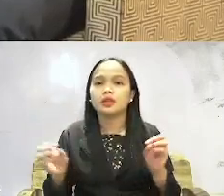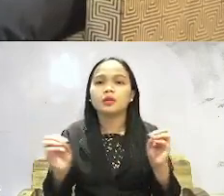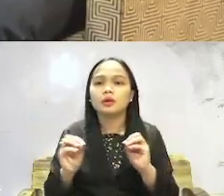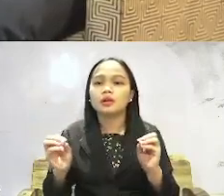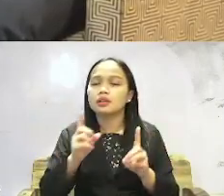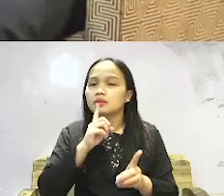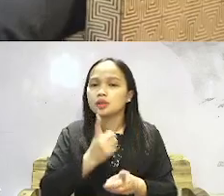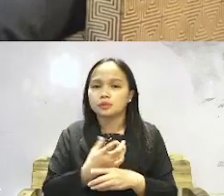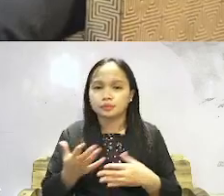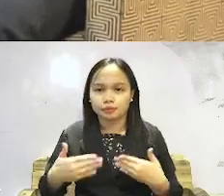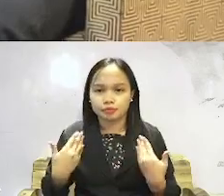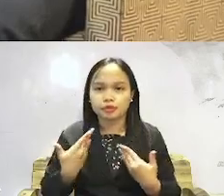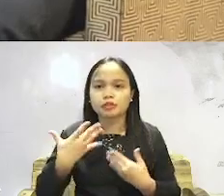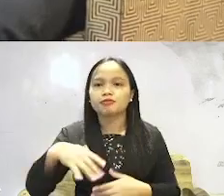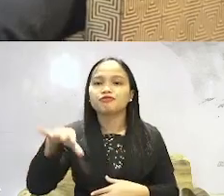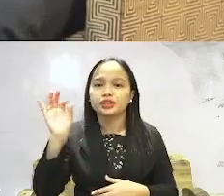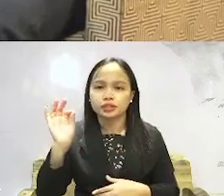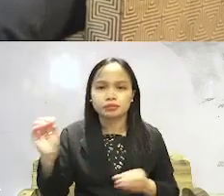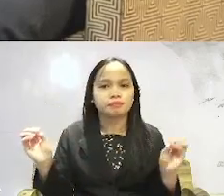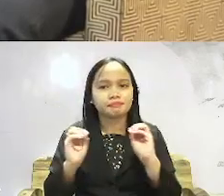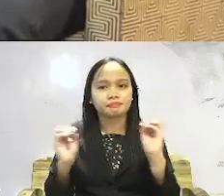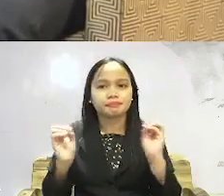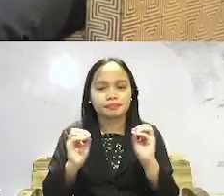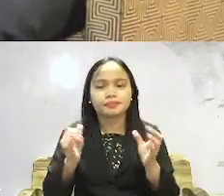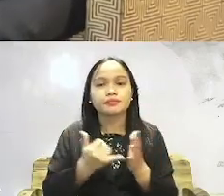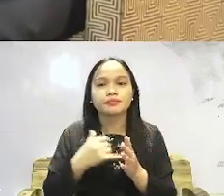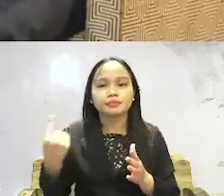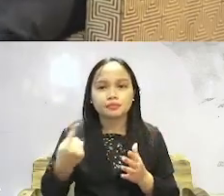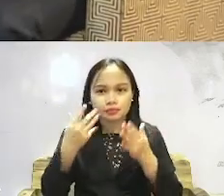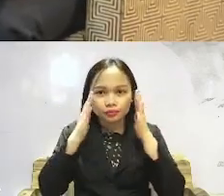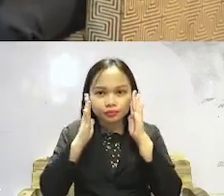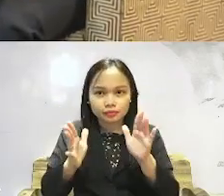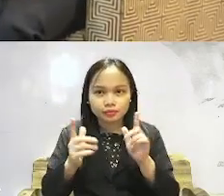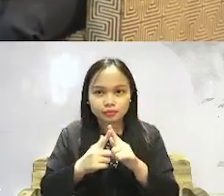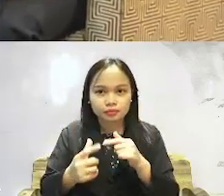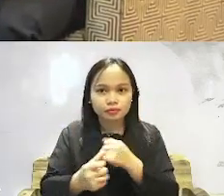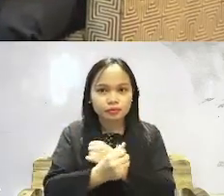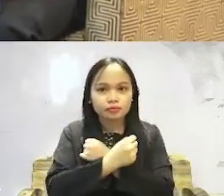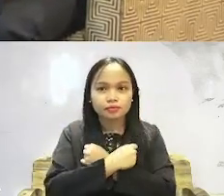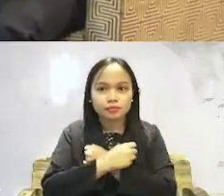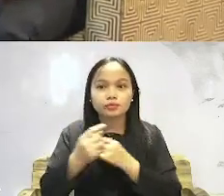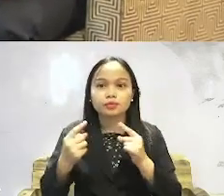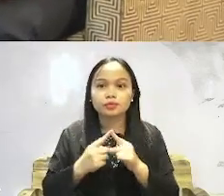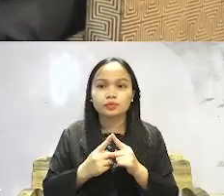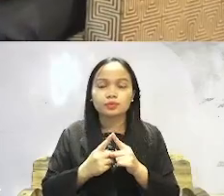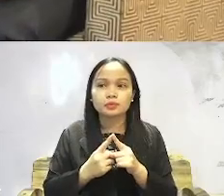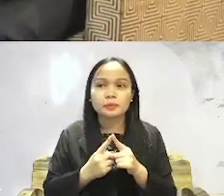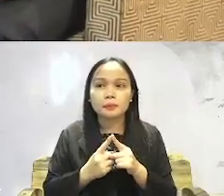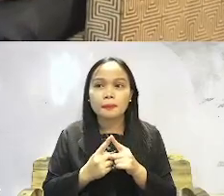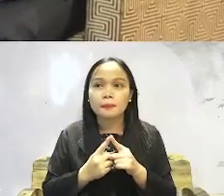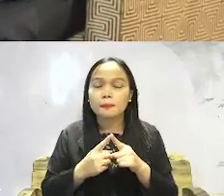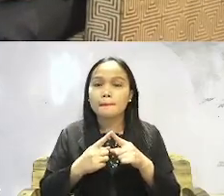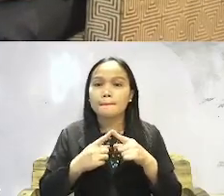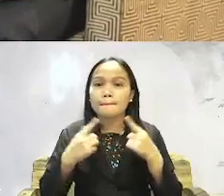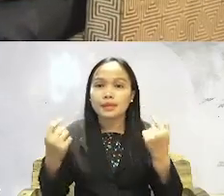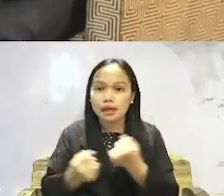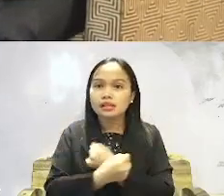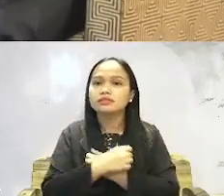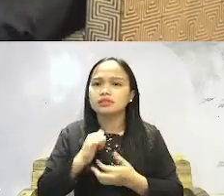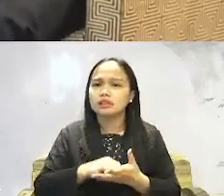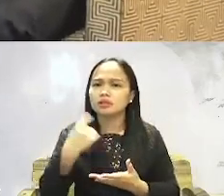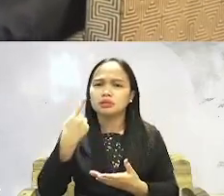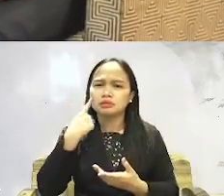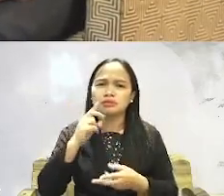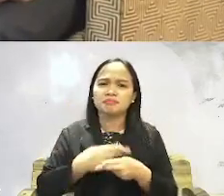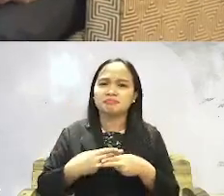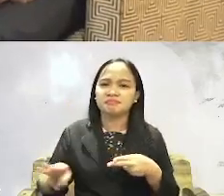totoong happiness doon. Diba? Naka-focus yung pagmamahal na yon doon sa kasiyahan na pangsaglitan